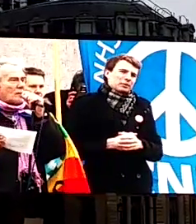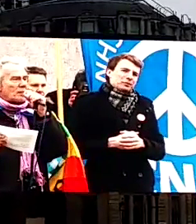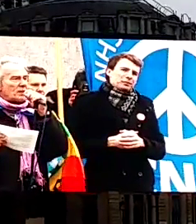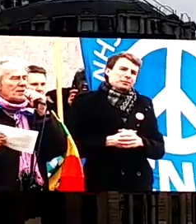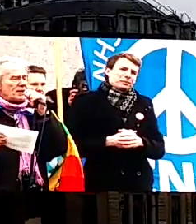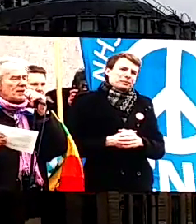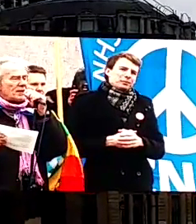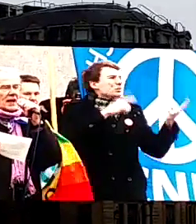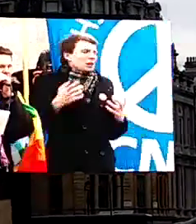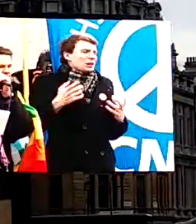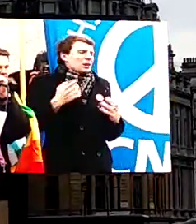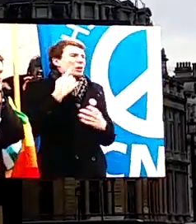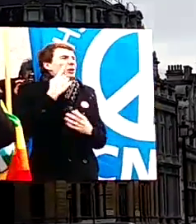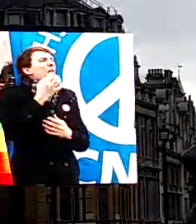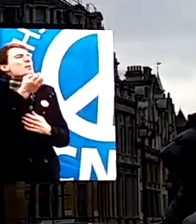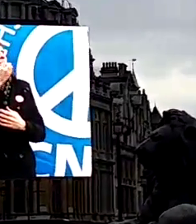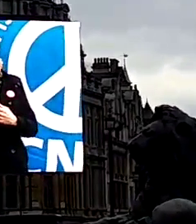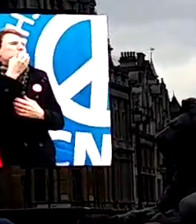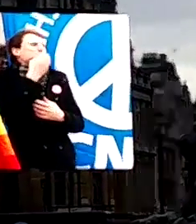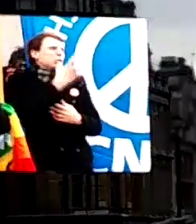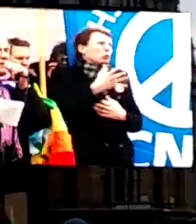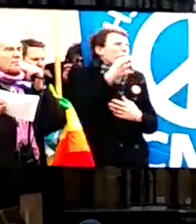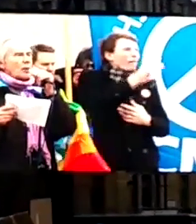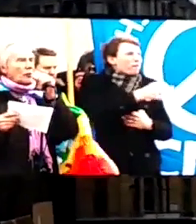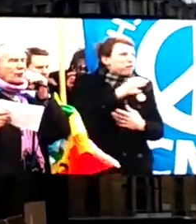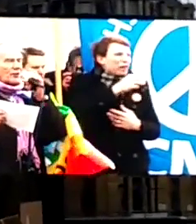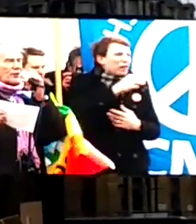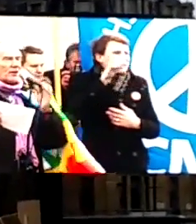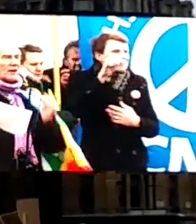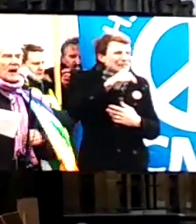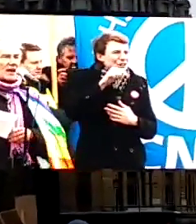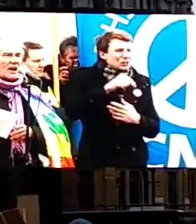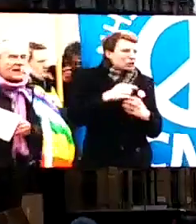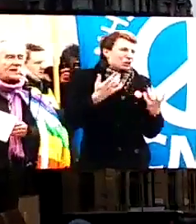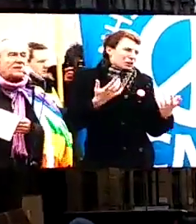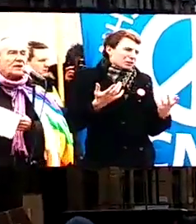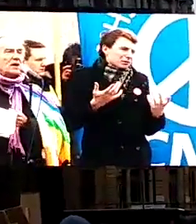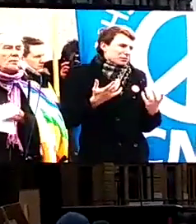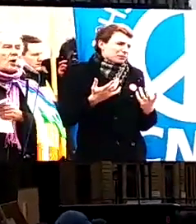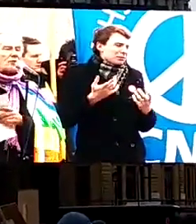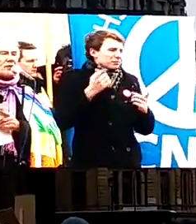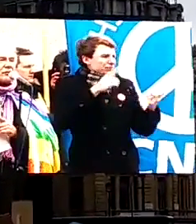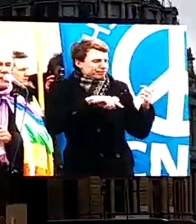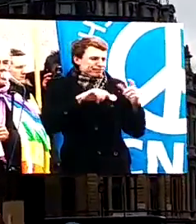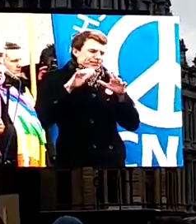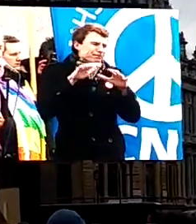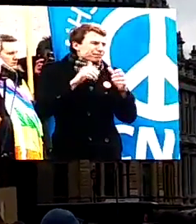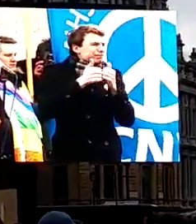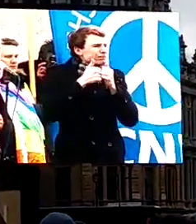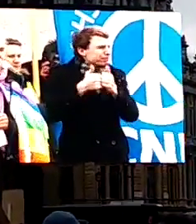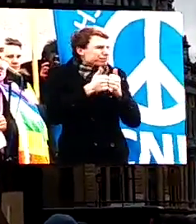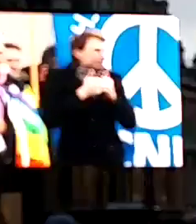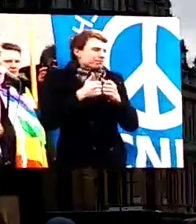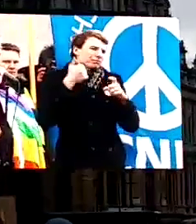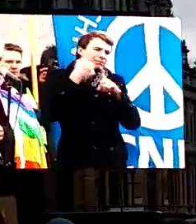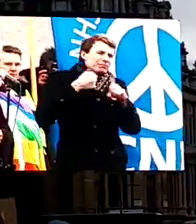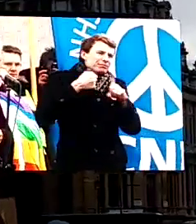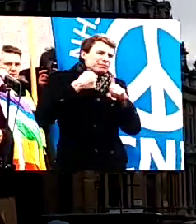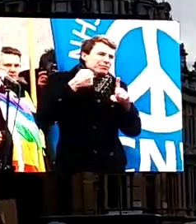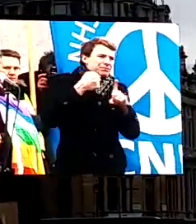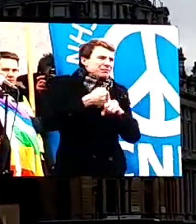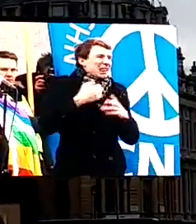in Germany, between Rhine and Mosel are lying more than 20 UF